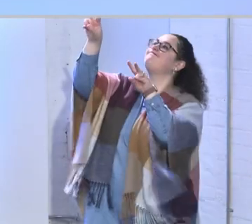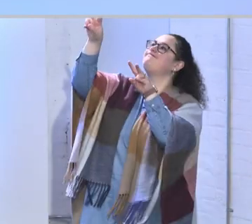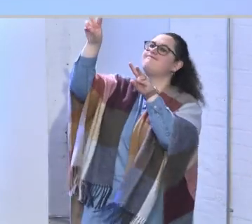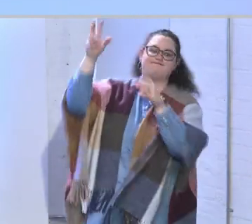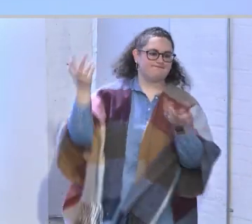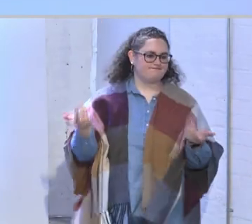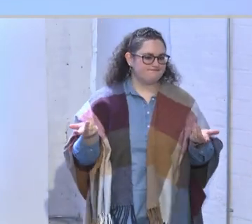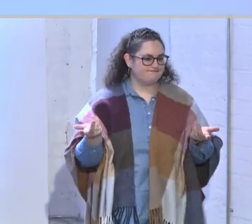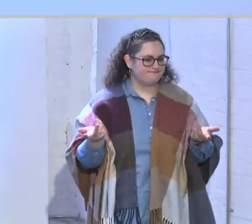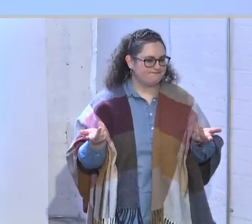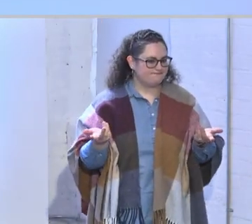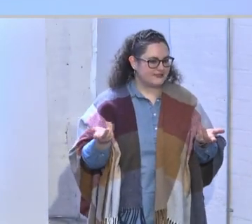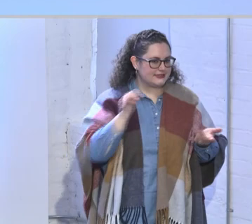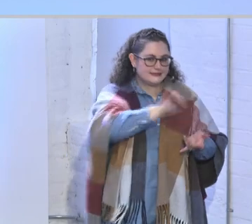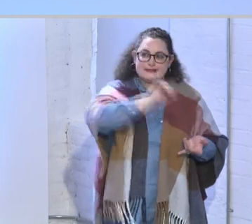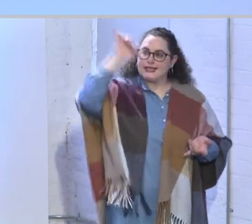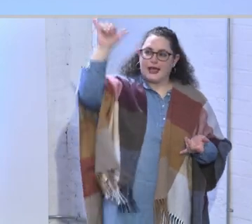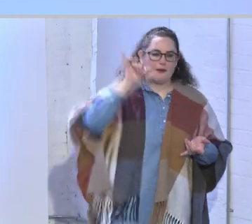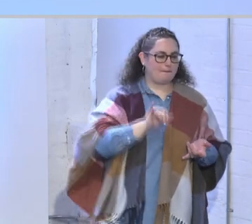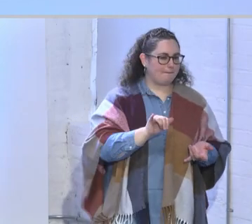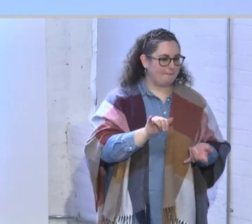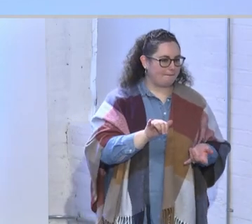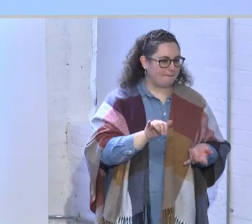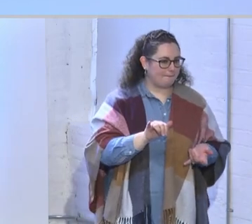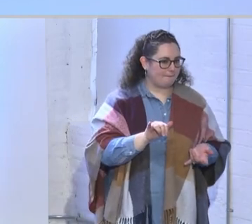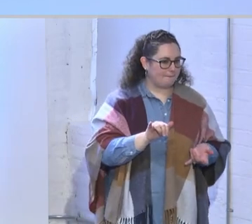children. And so